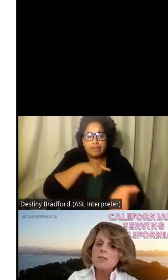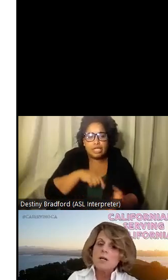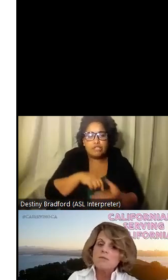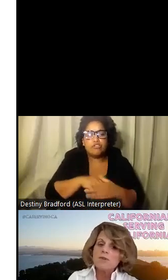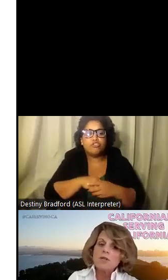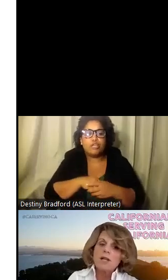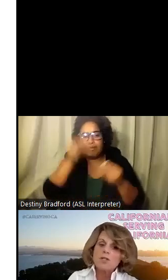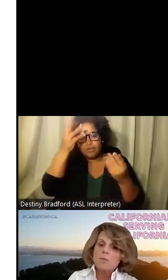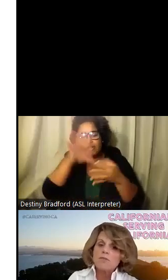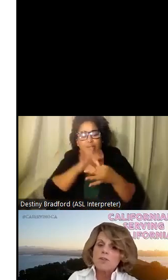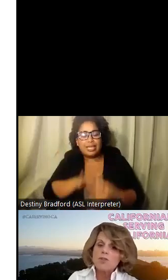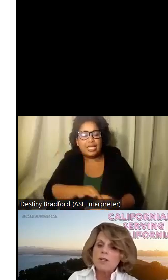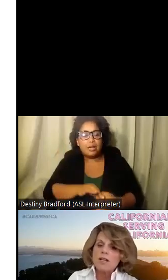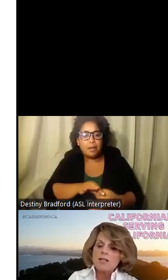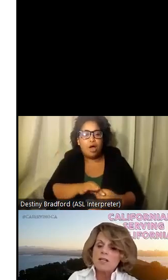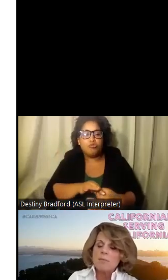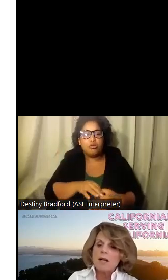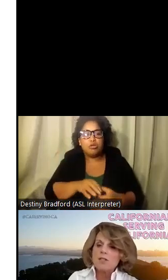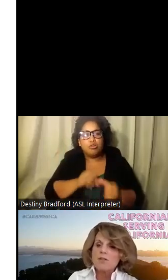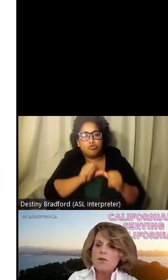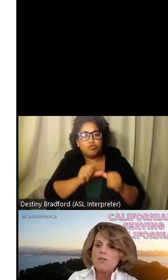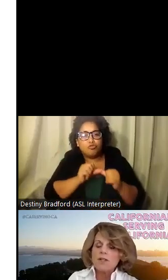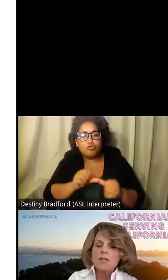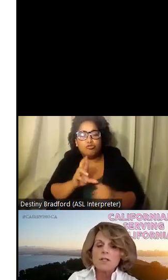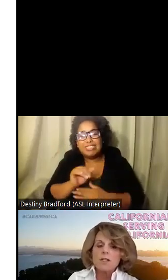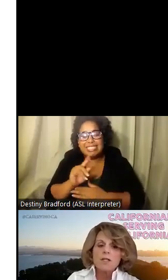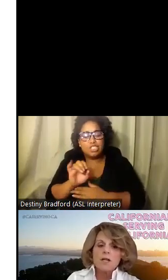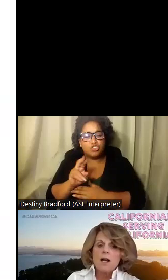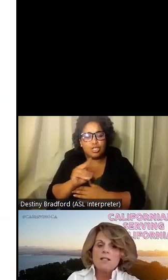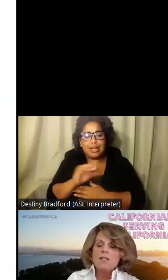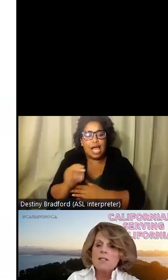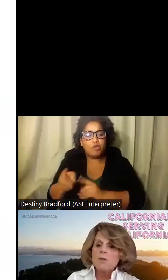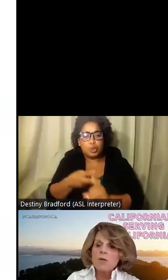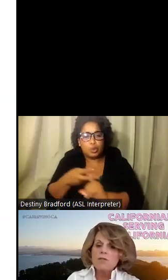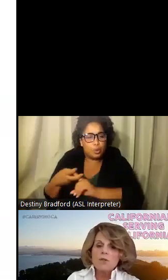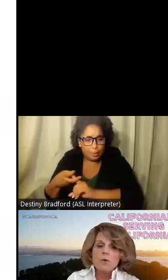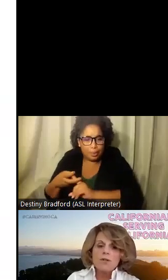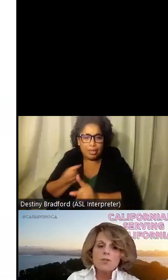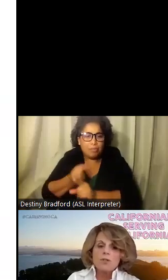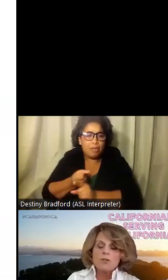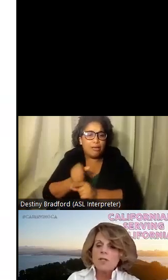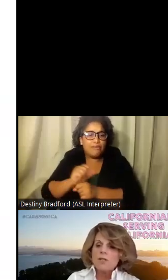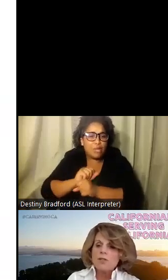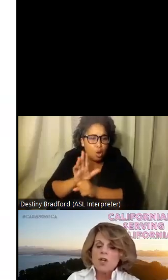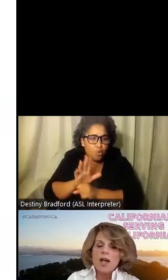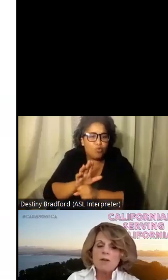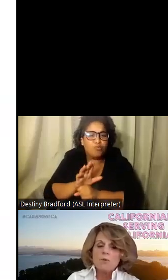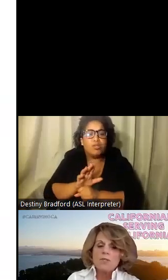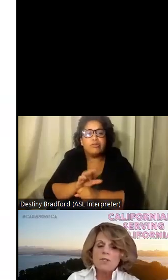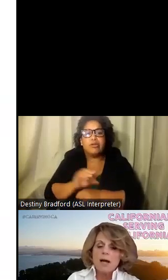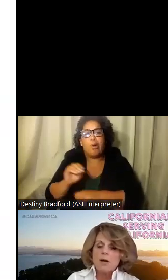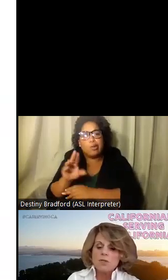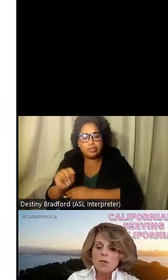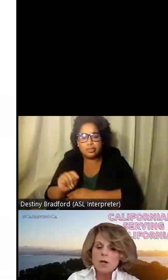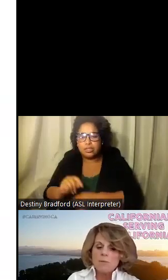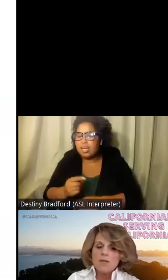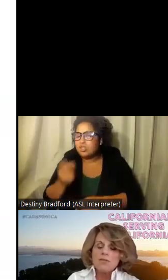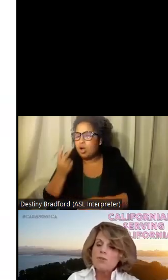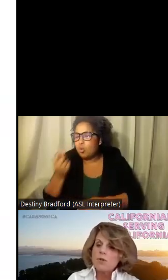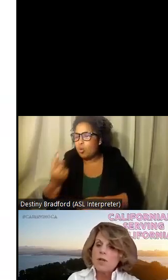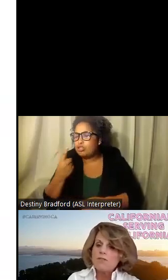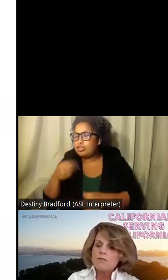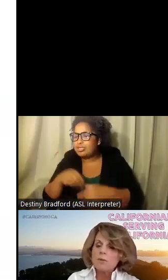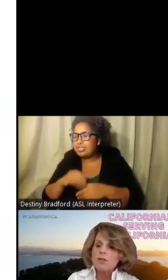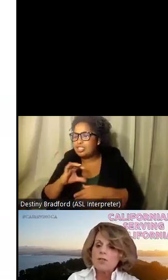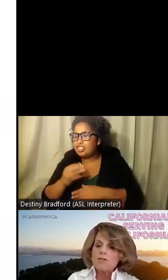recruitment, frontline supervision, and the impact of COVID. I did see one of the questions early in the chat was about if